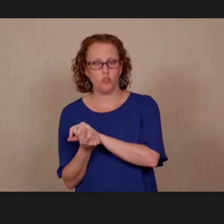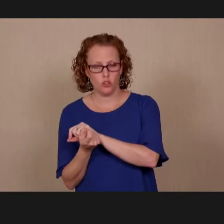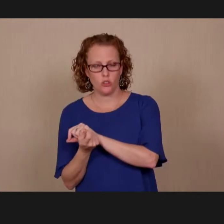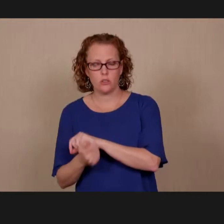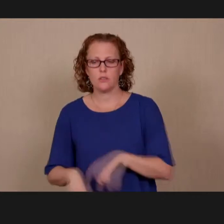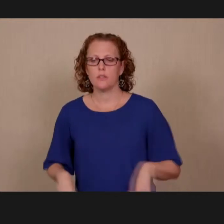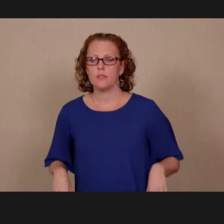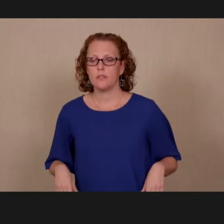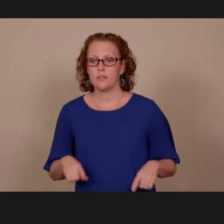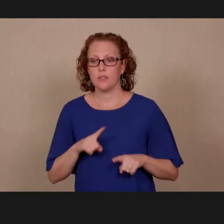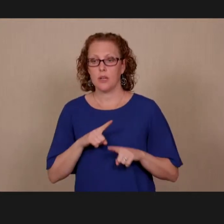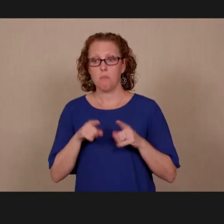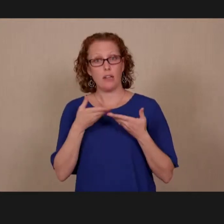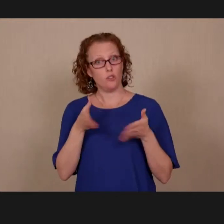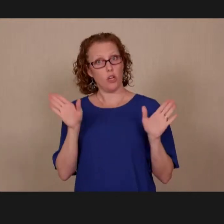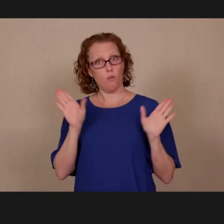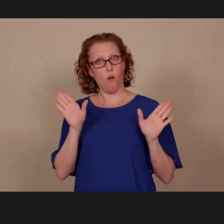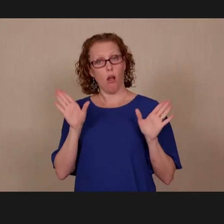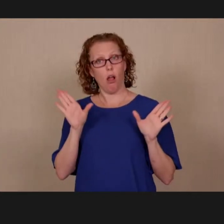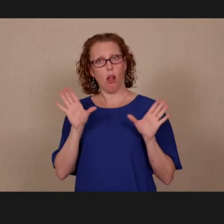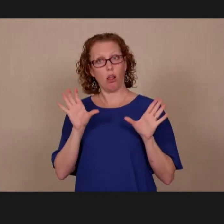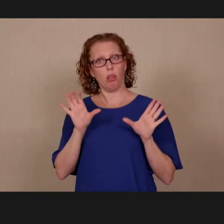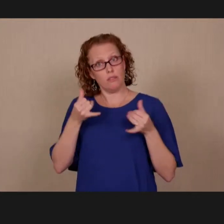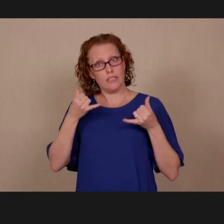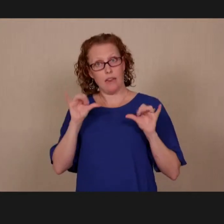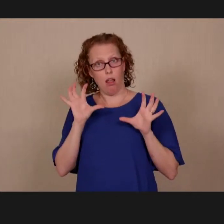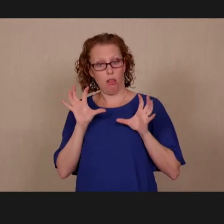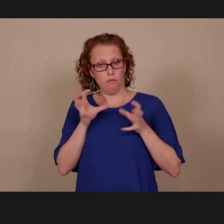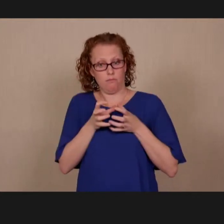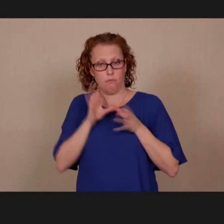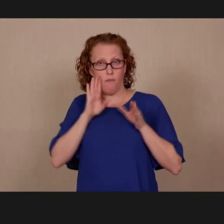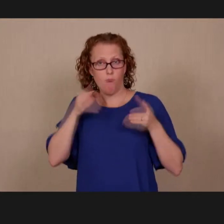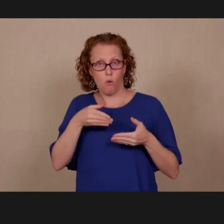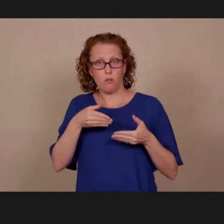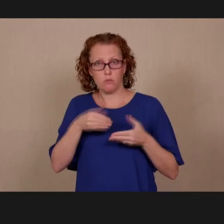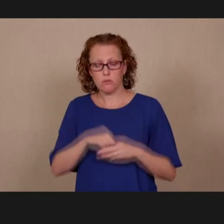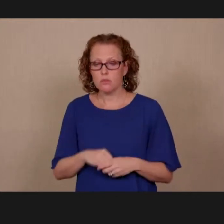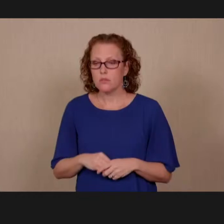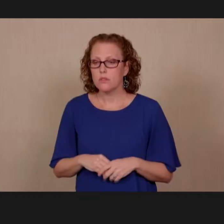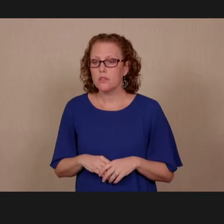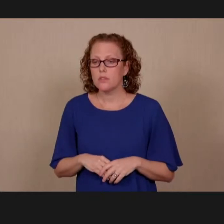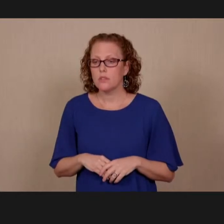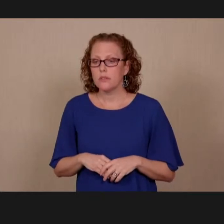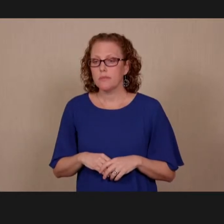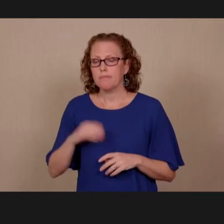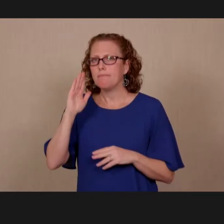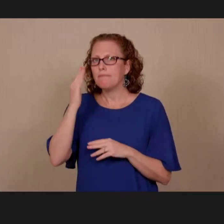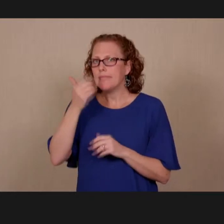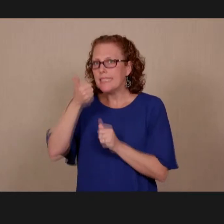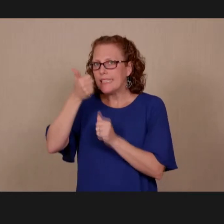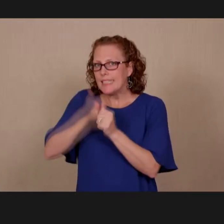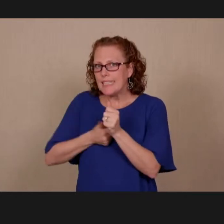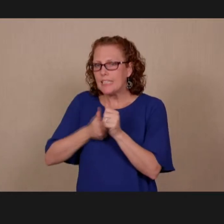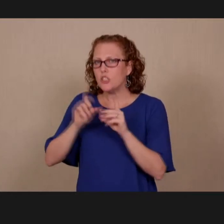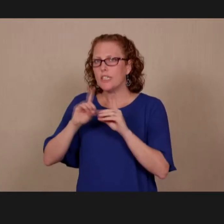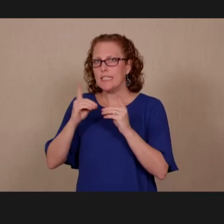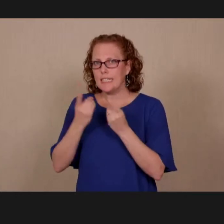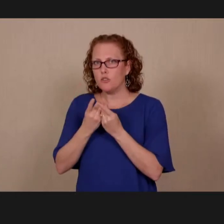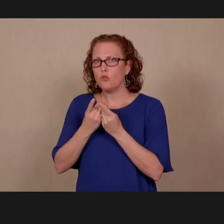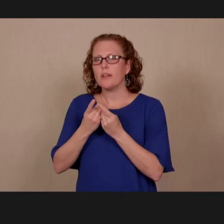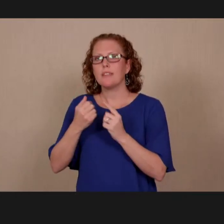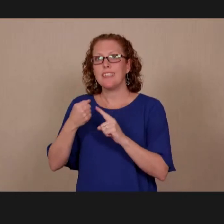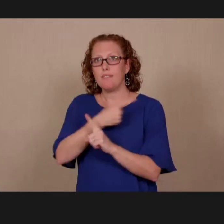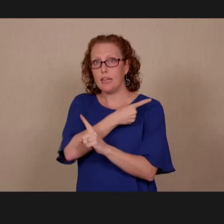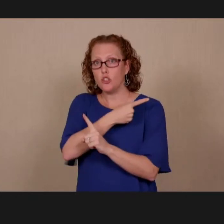is compact. And it appears that each of the districts has a deviation less than